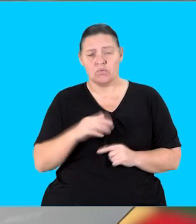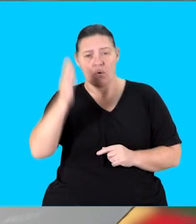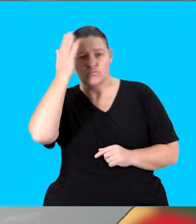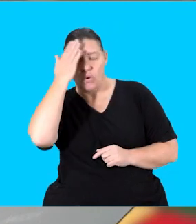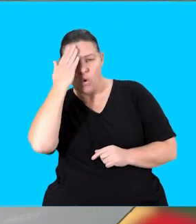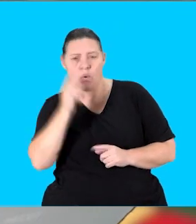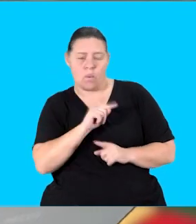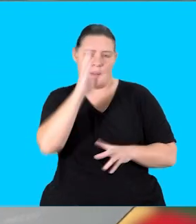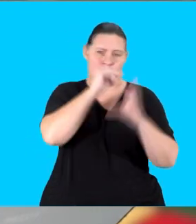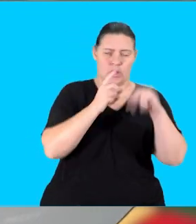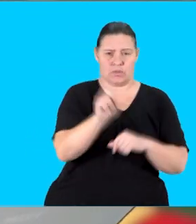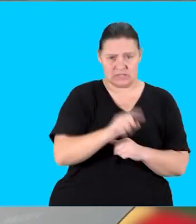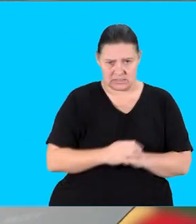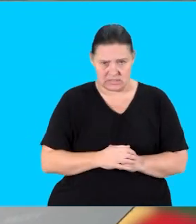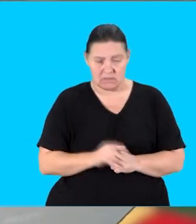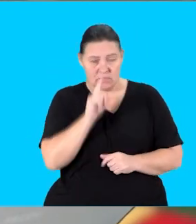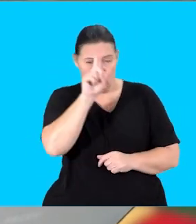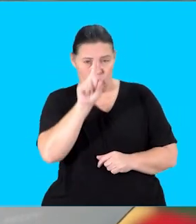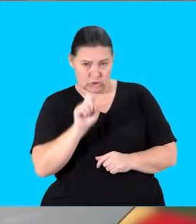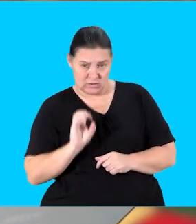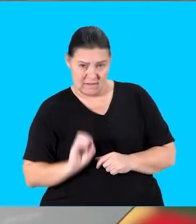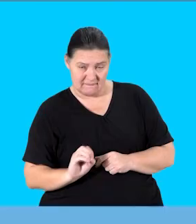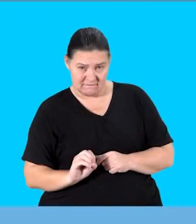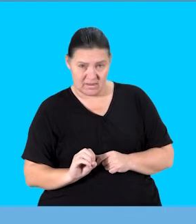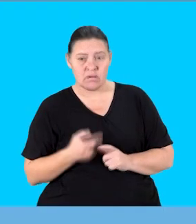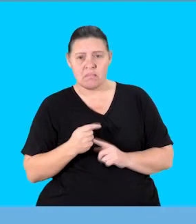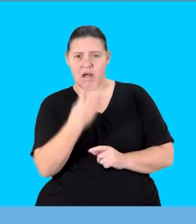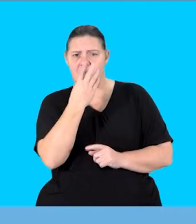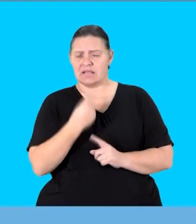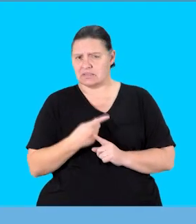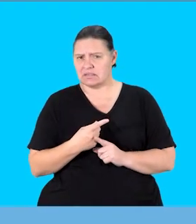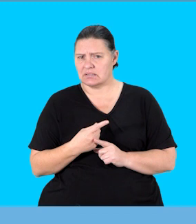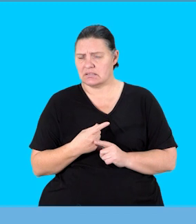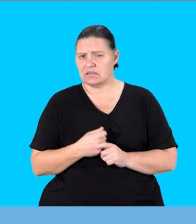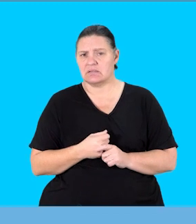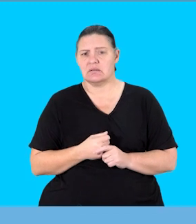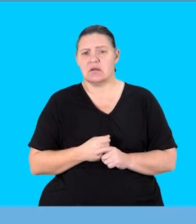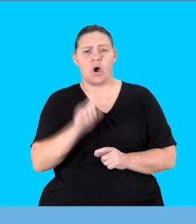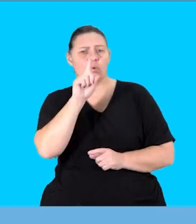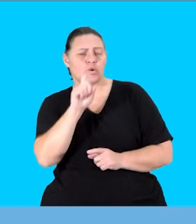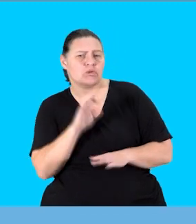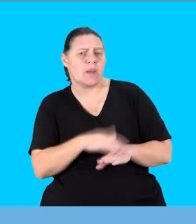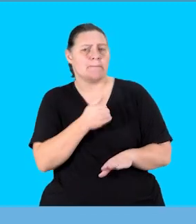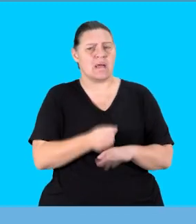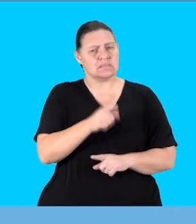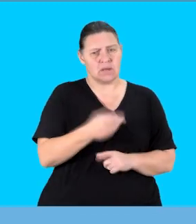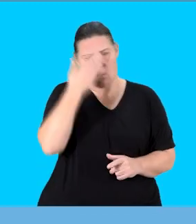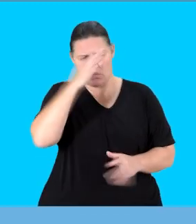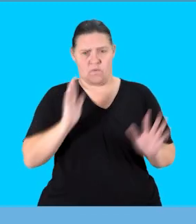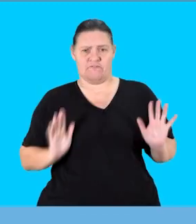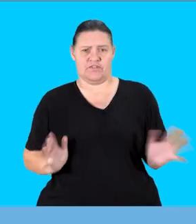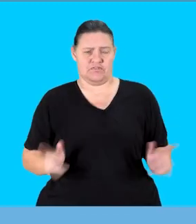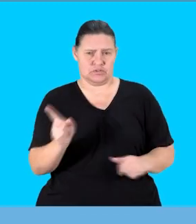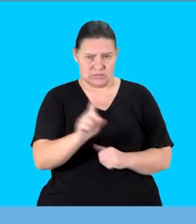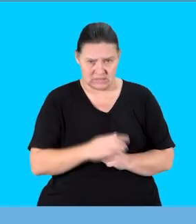using what we know and what we'll be learning. So these questions that we have here are asking us certain questions based on what